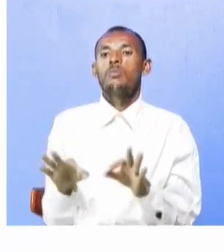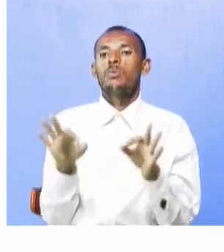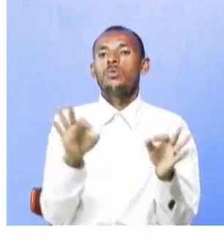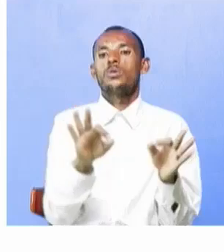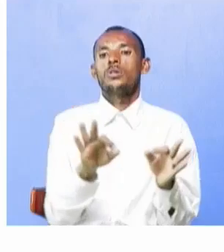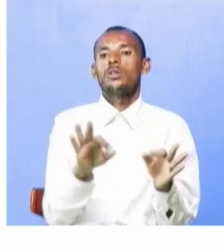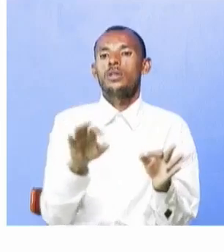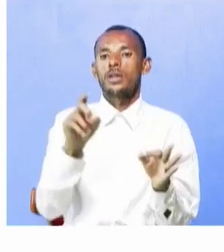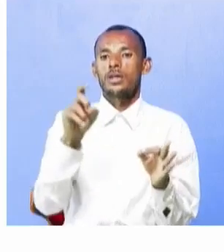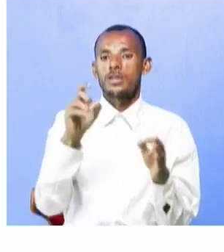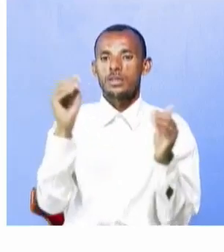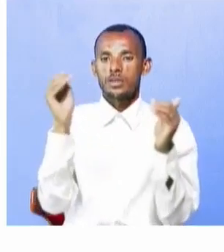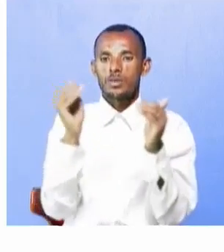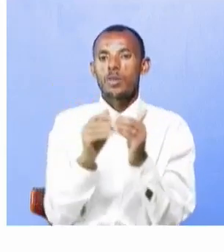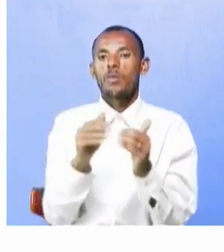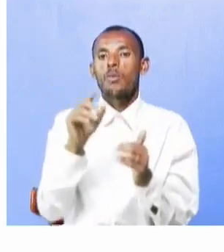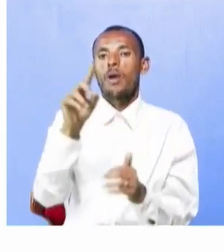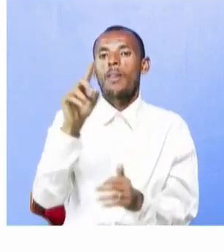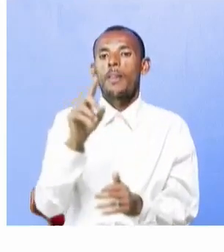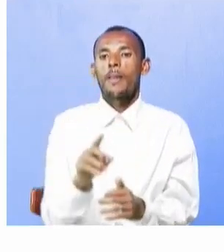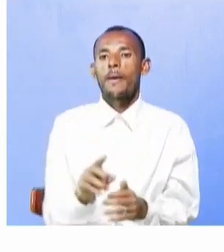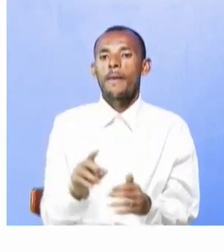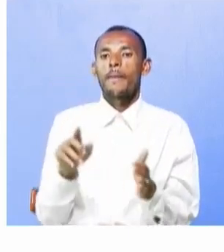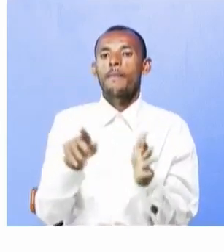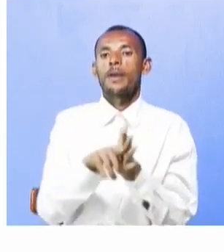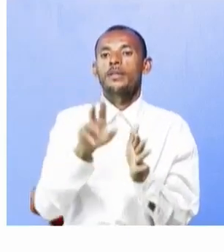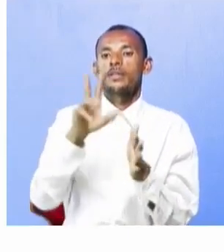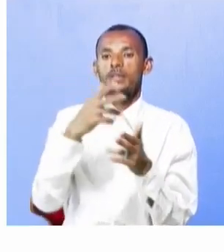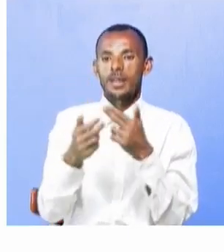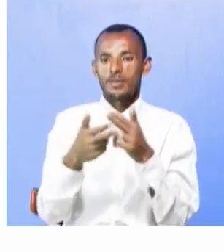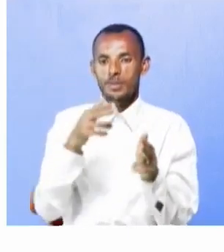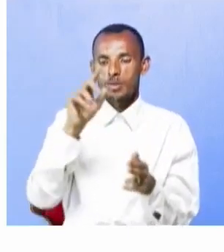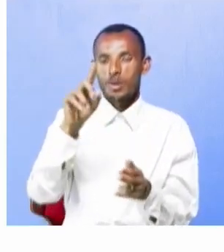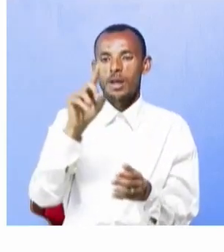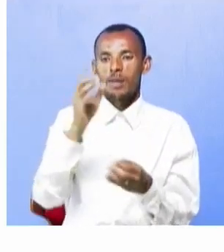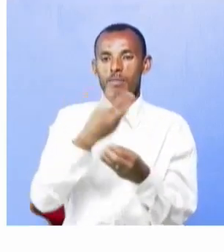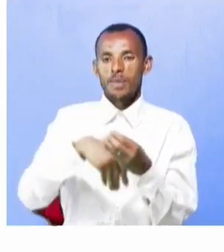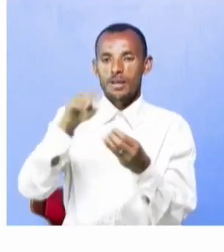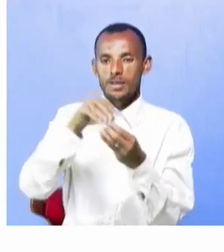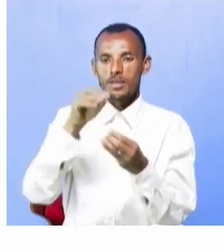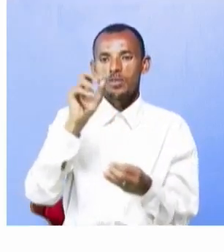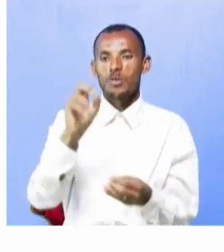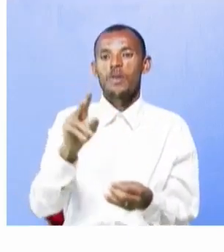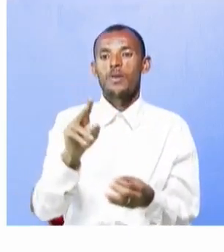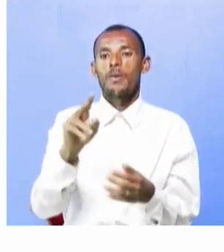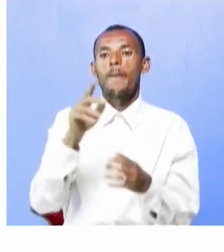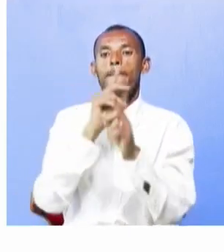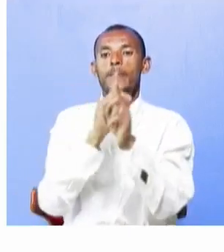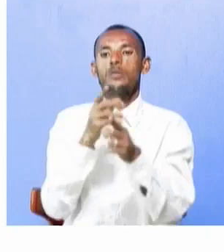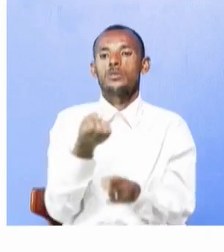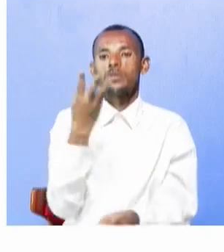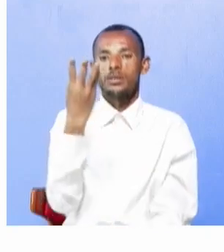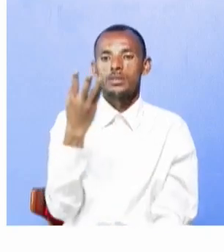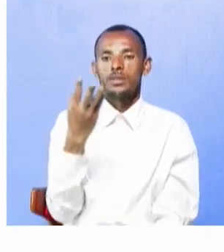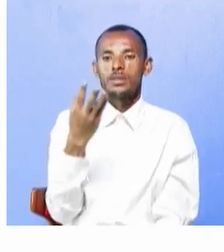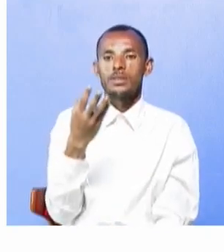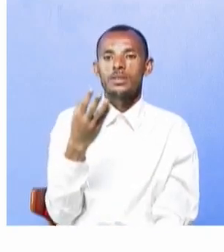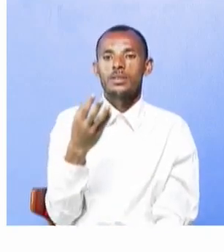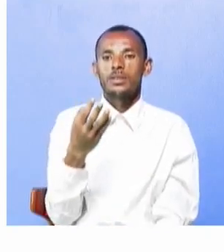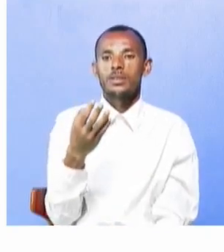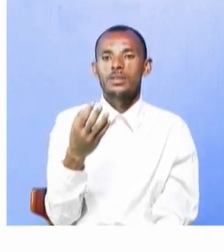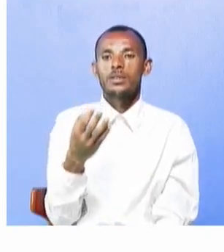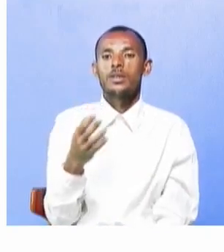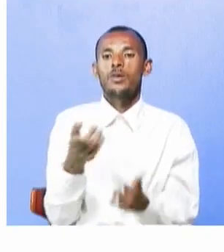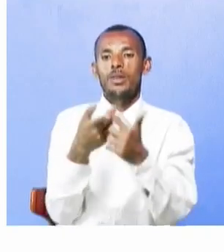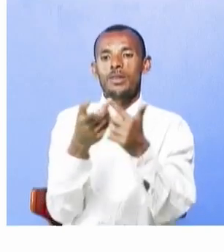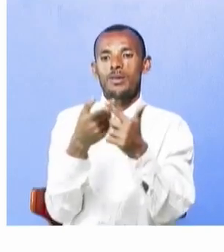to 1, minus 3 times 1 plus 12. The result becomes, in